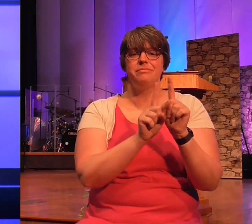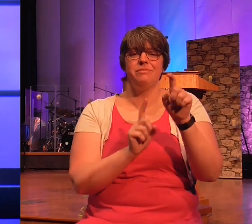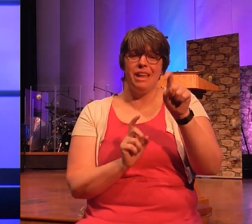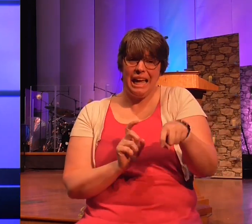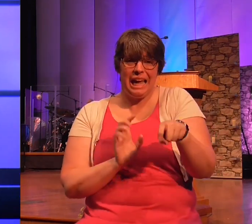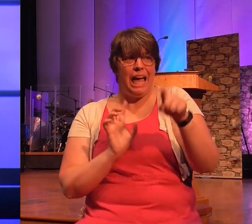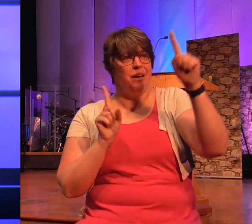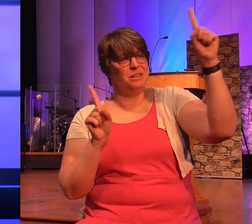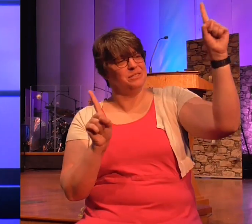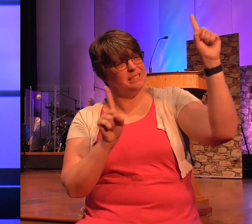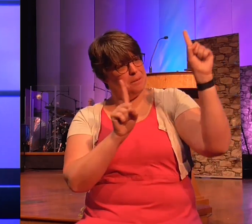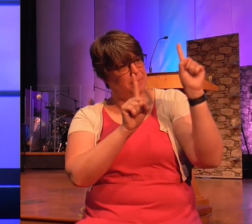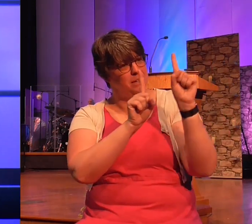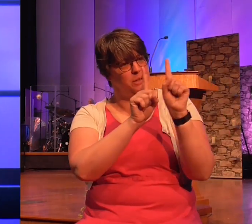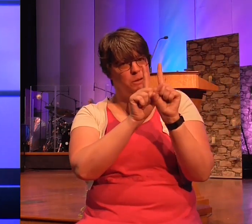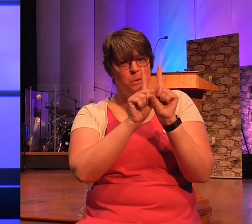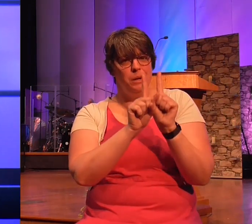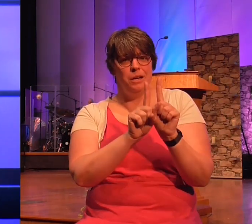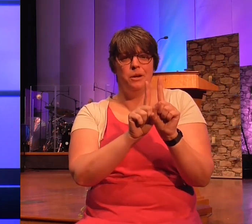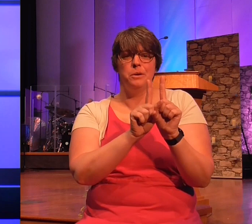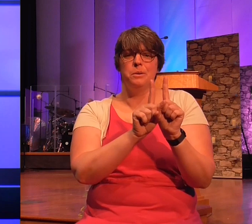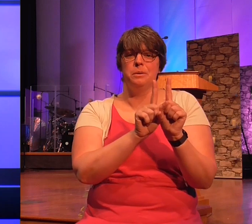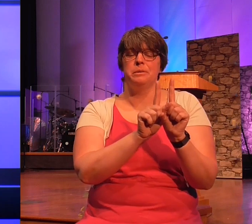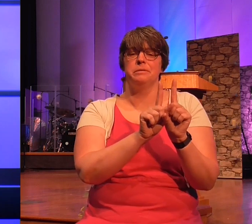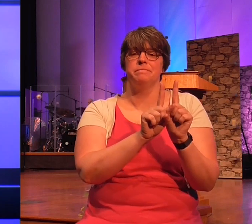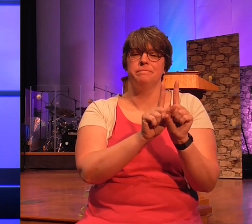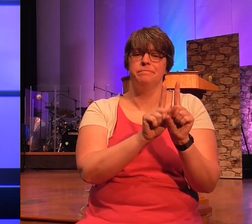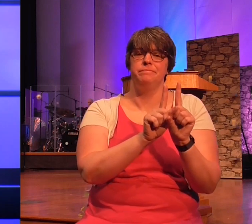Gotta be where you are.